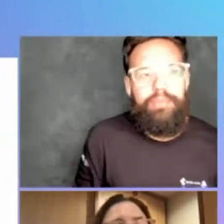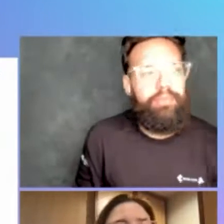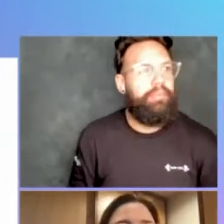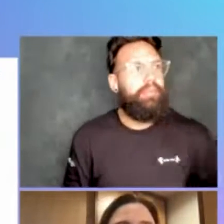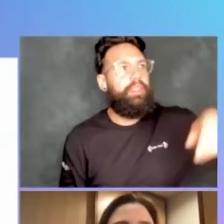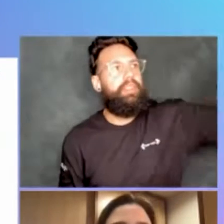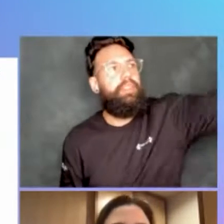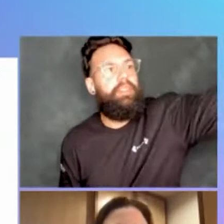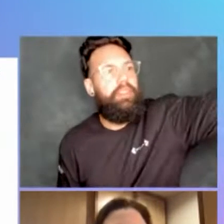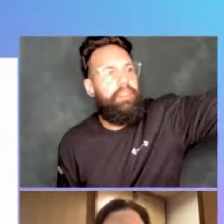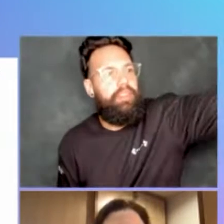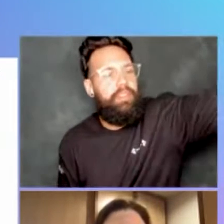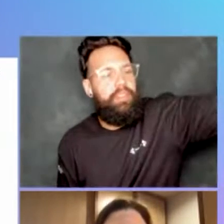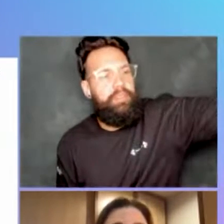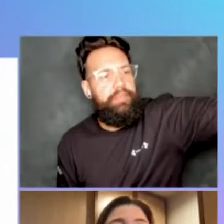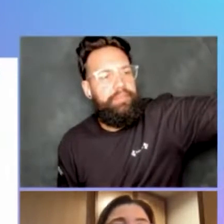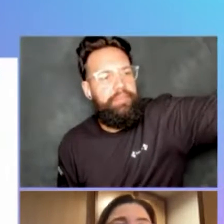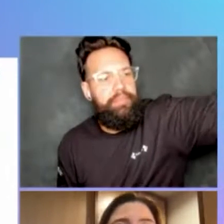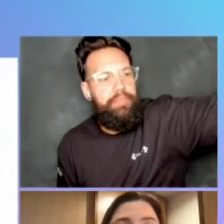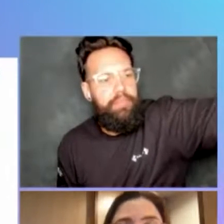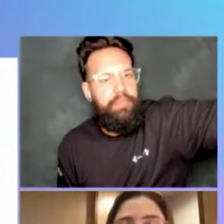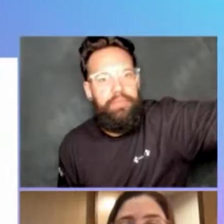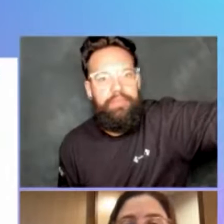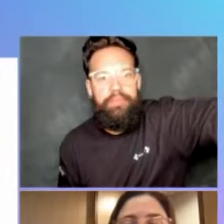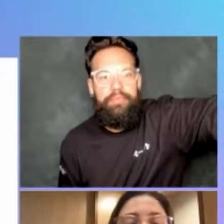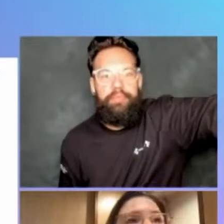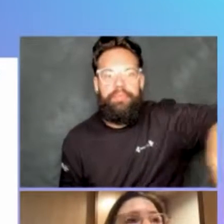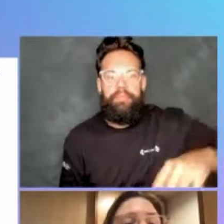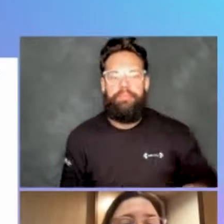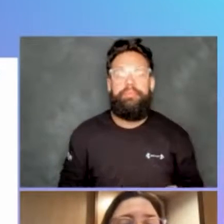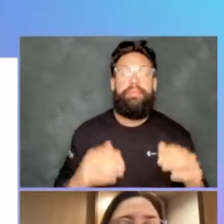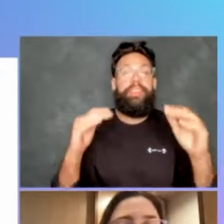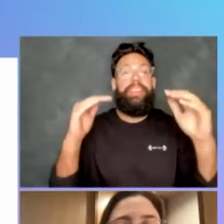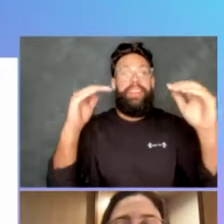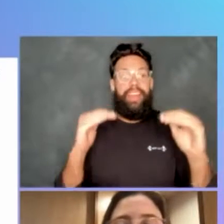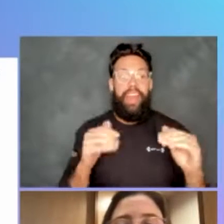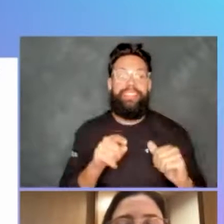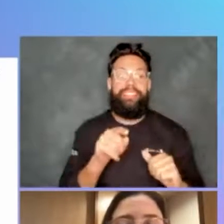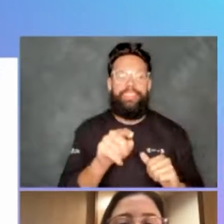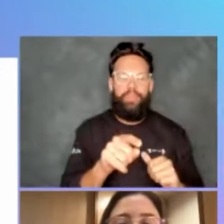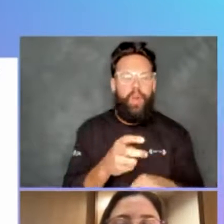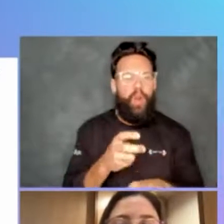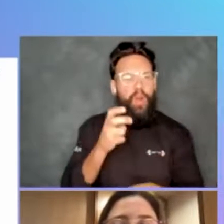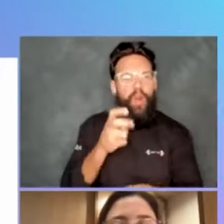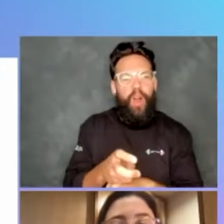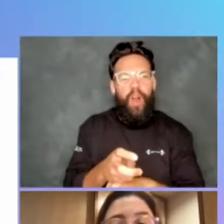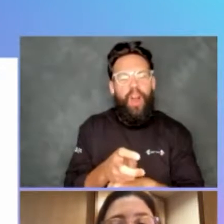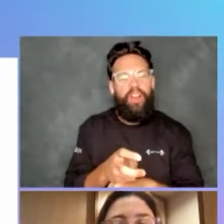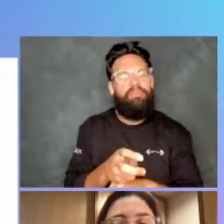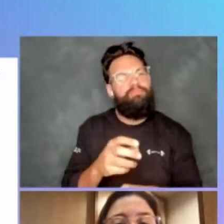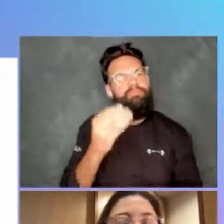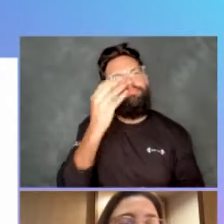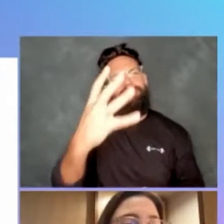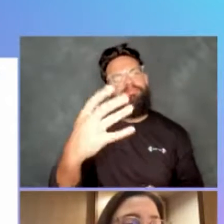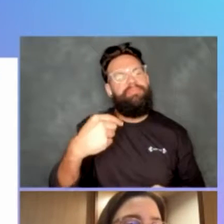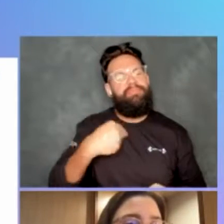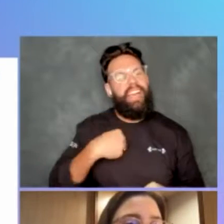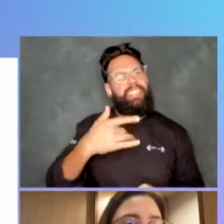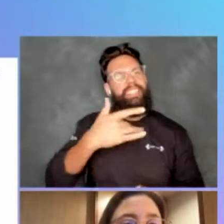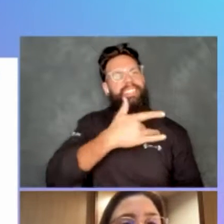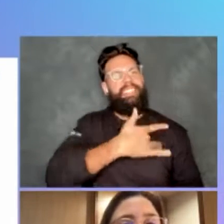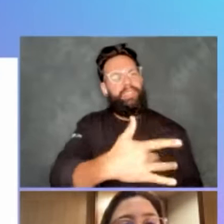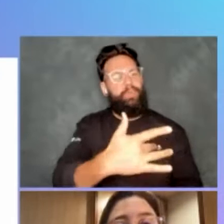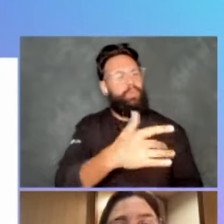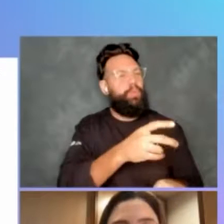So my next strategy was one that I found hard to learn because I'm a little bit of a rule follower. So it took me a while to get